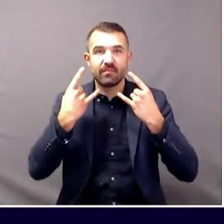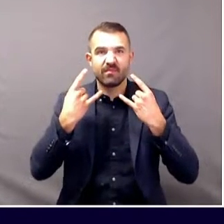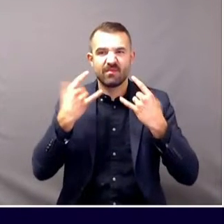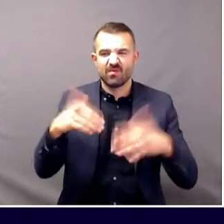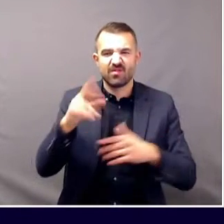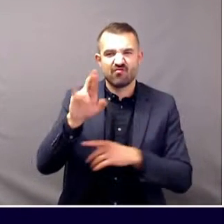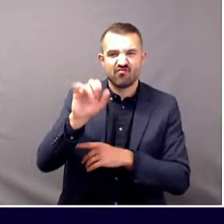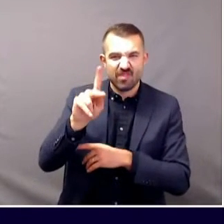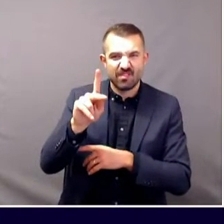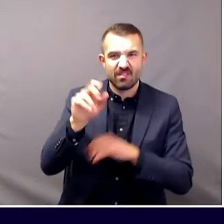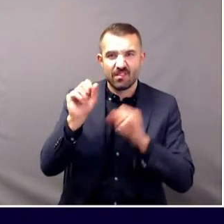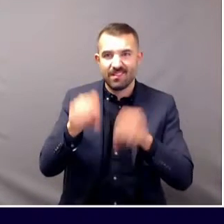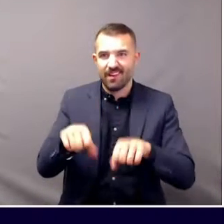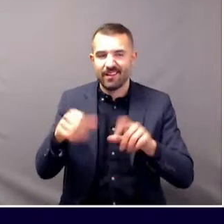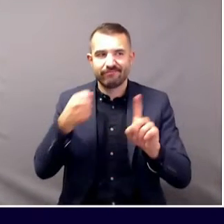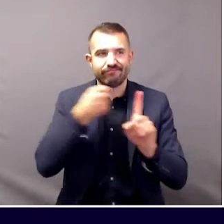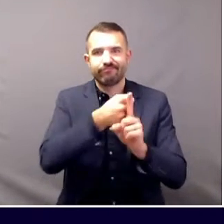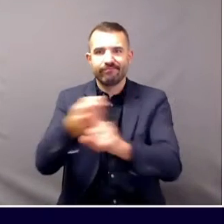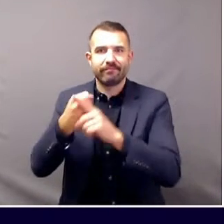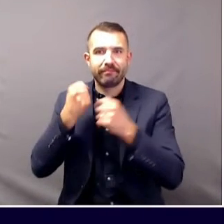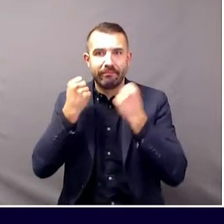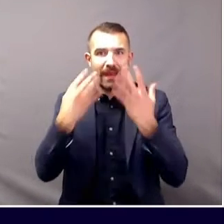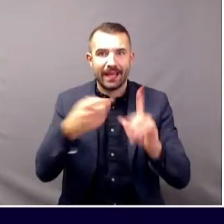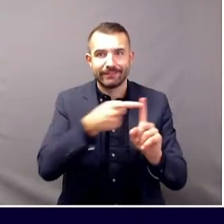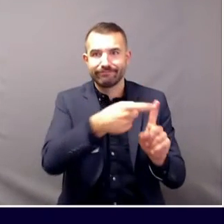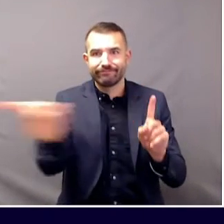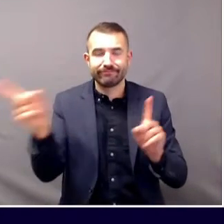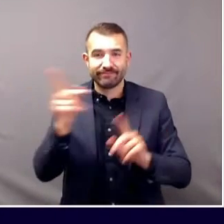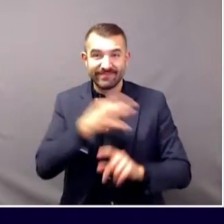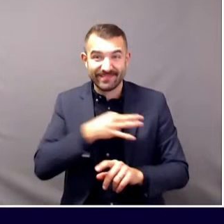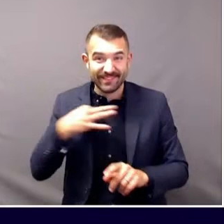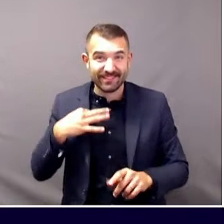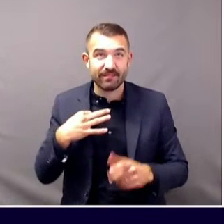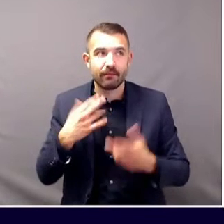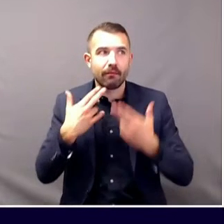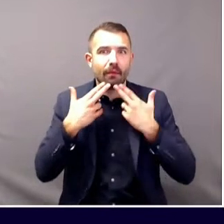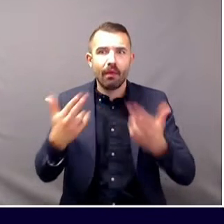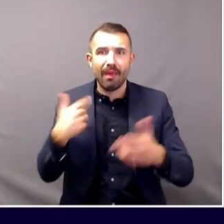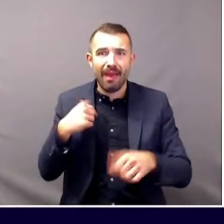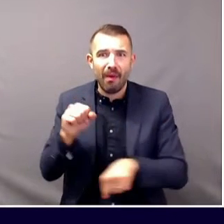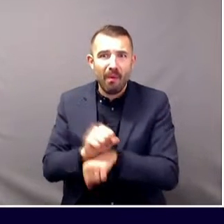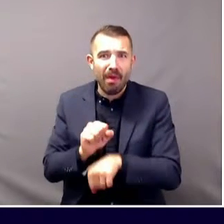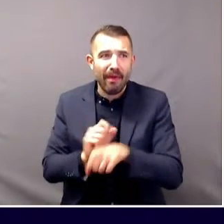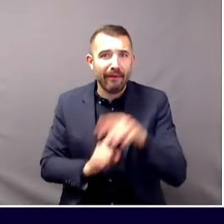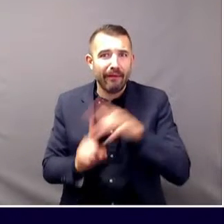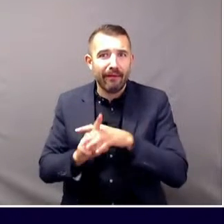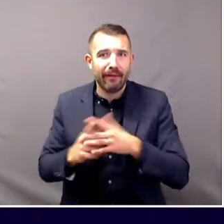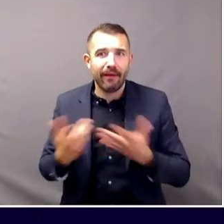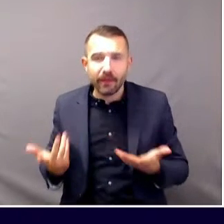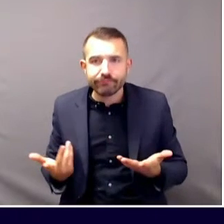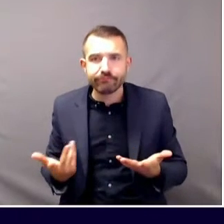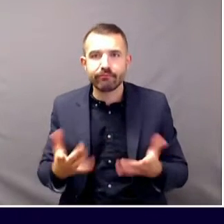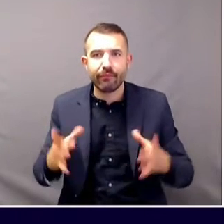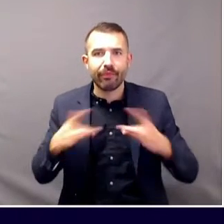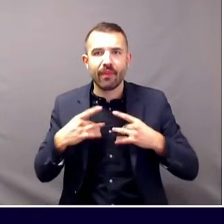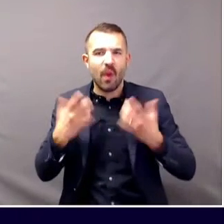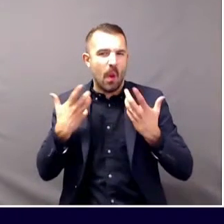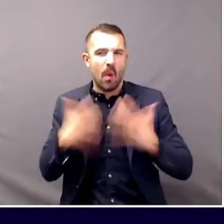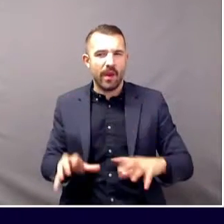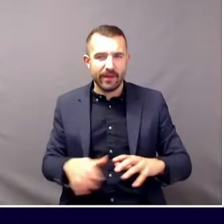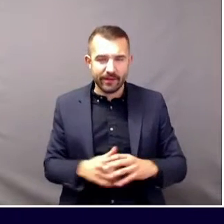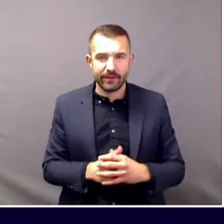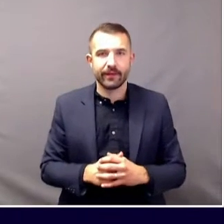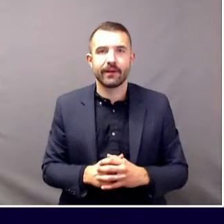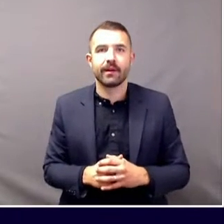in communication with these stores to see what, if any, support they could use. But I do want to take a moment to thank people who